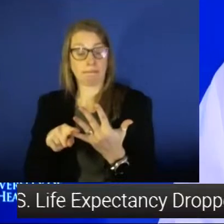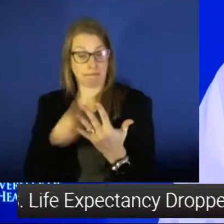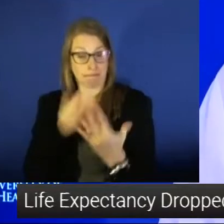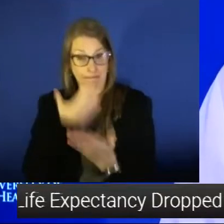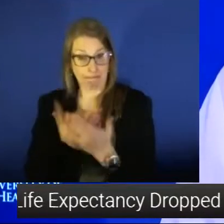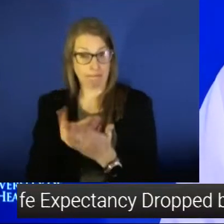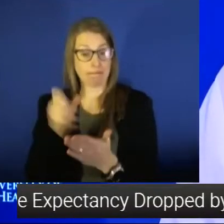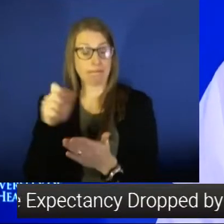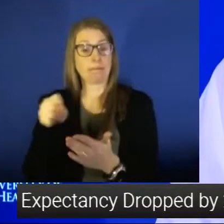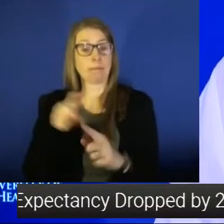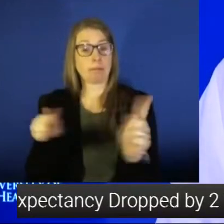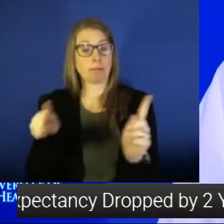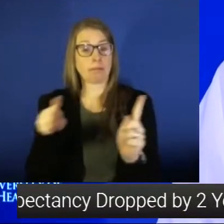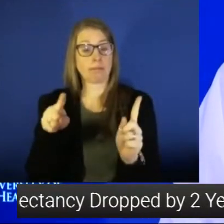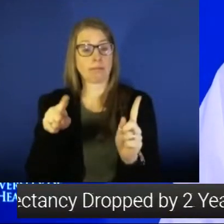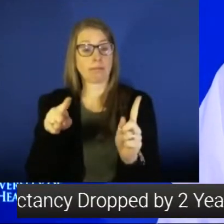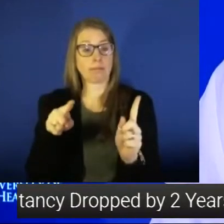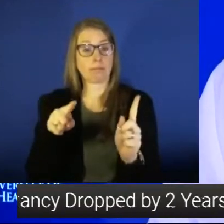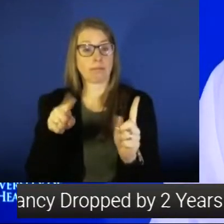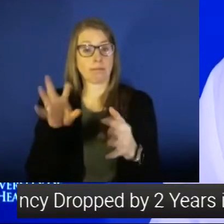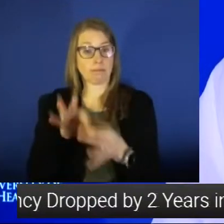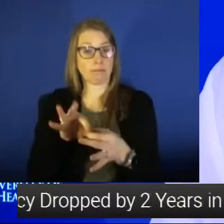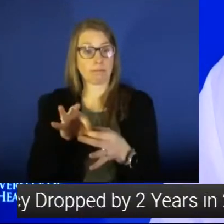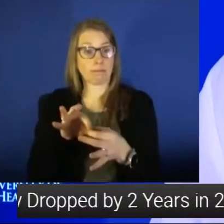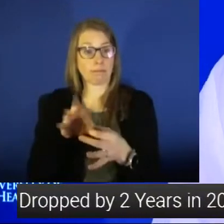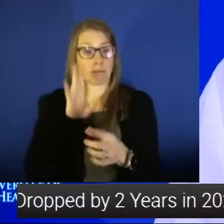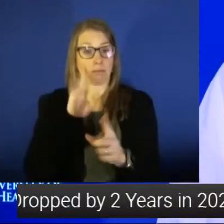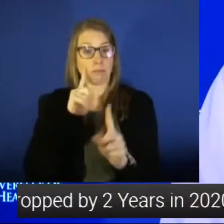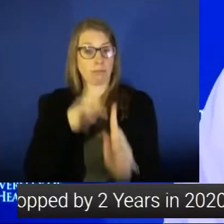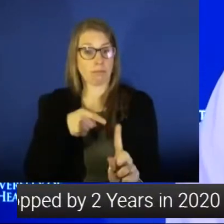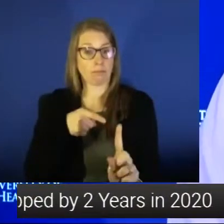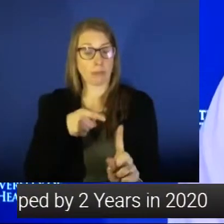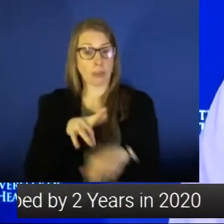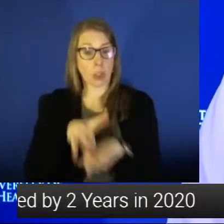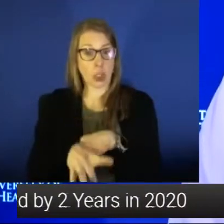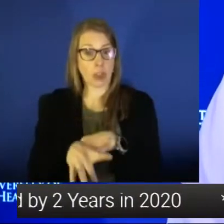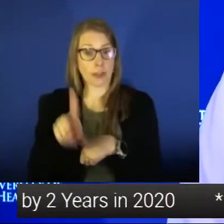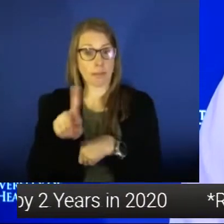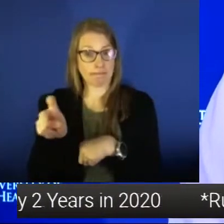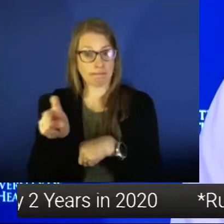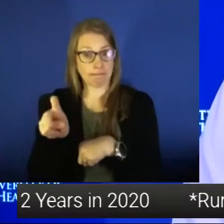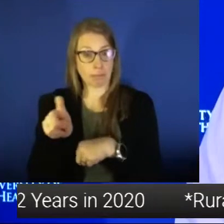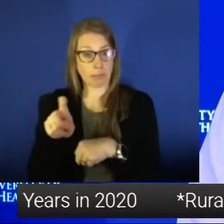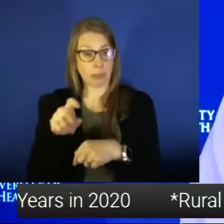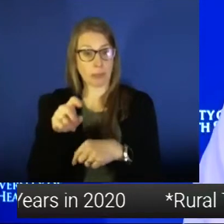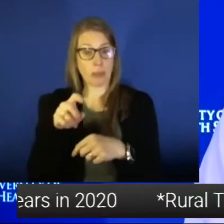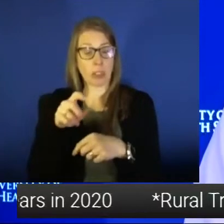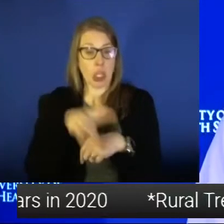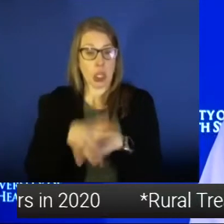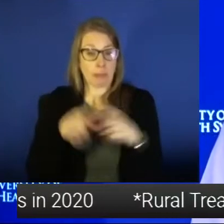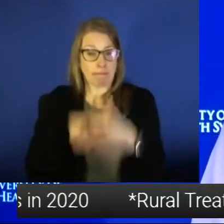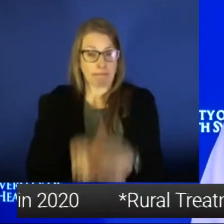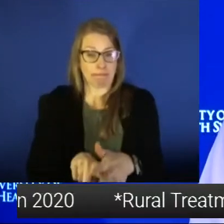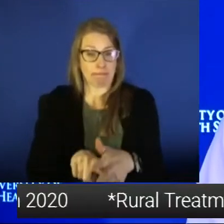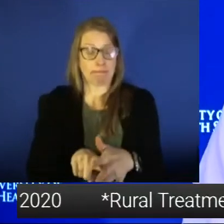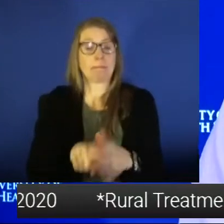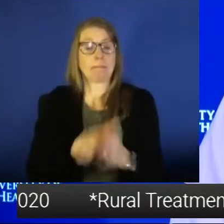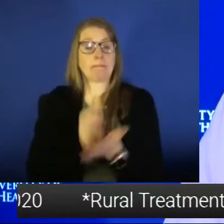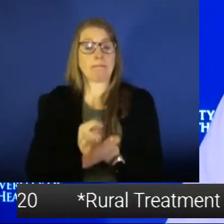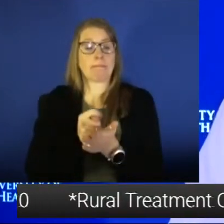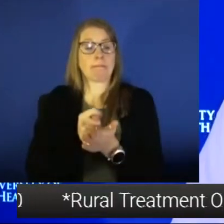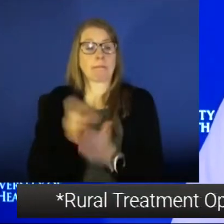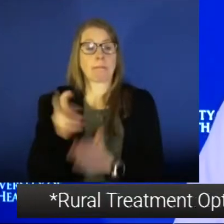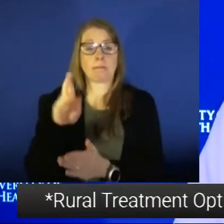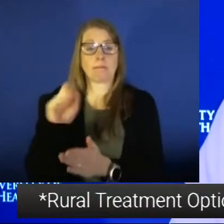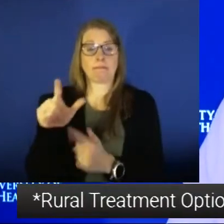your point, Steve, it is early diagnosis, so you can get early initiation of therapy in that viral period. It's much more difficult when you